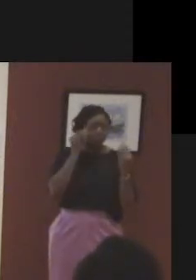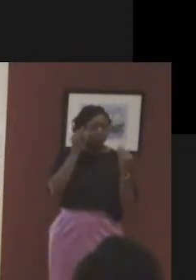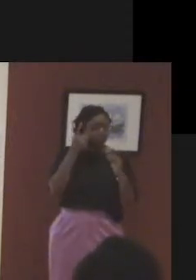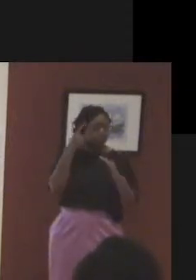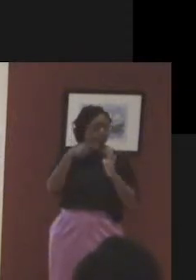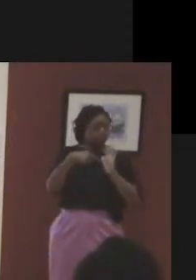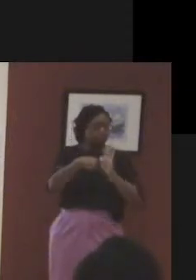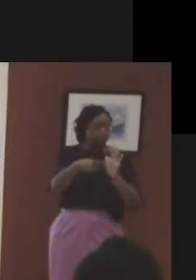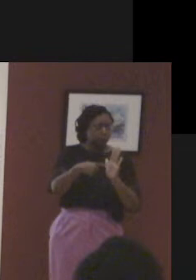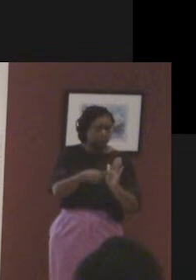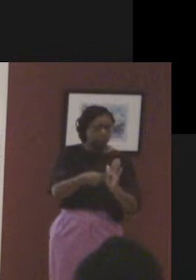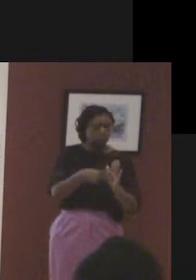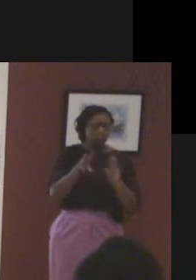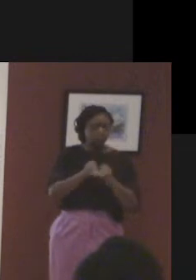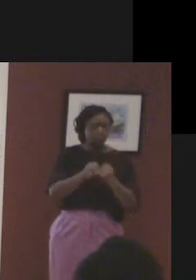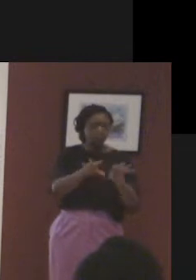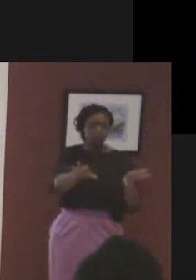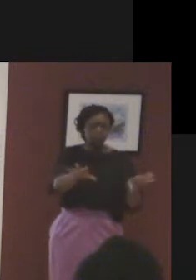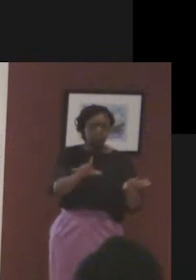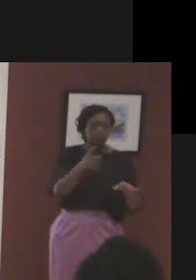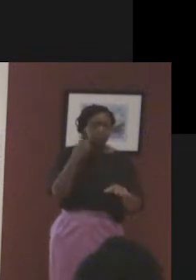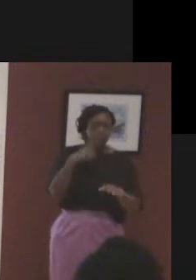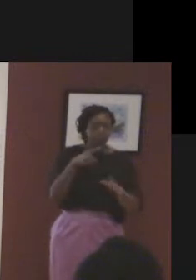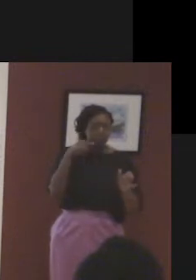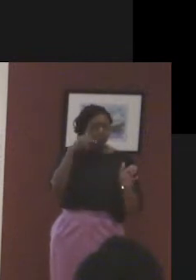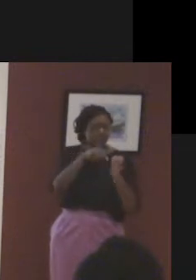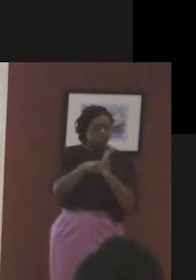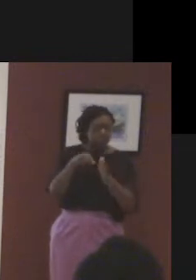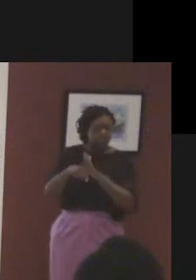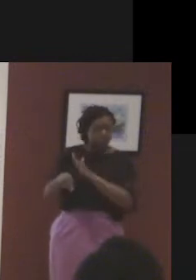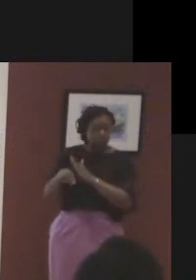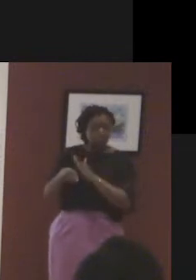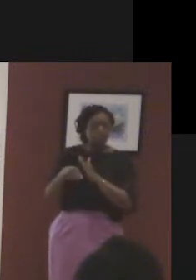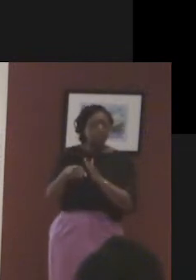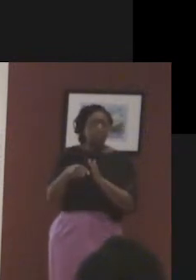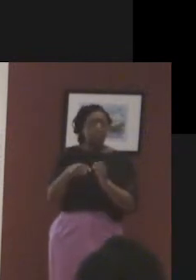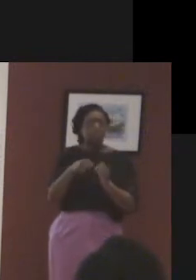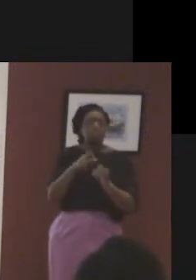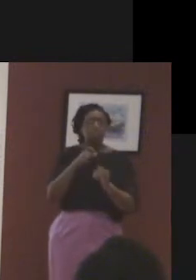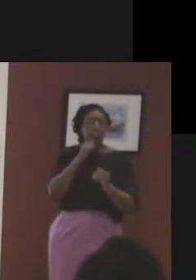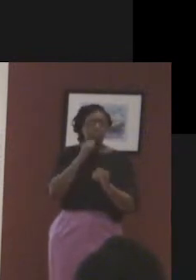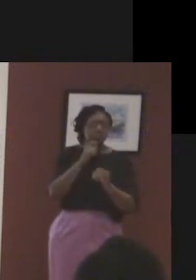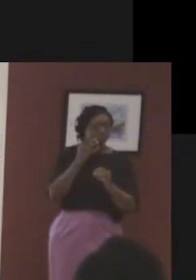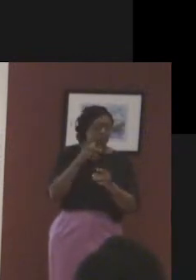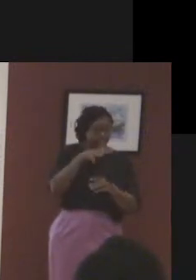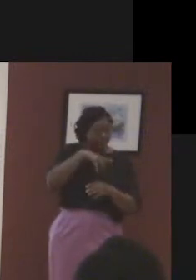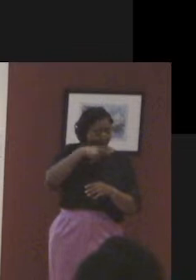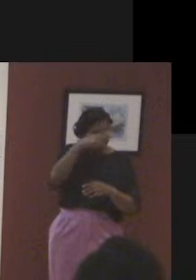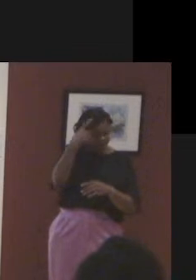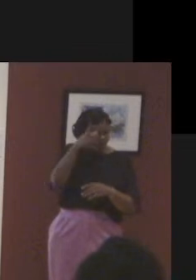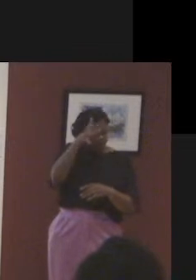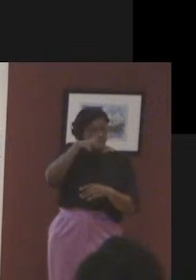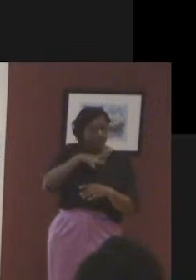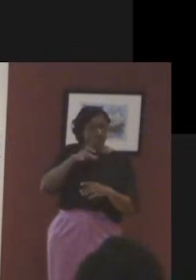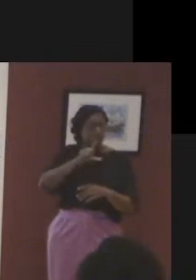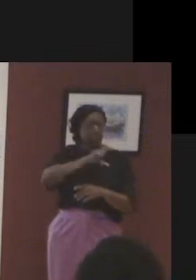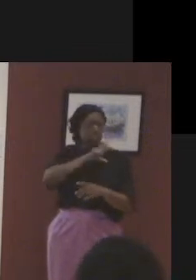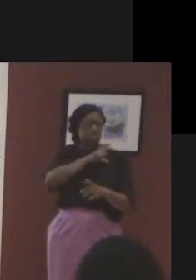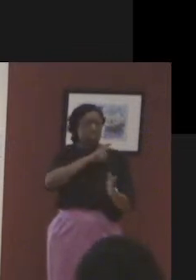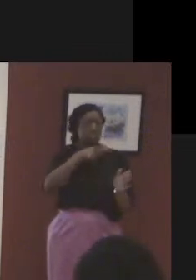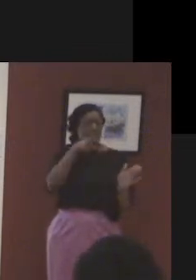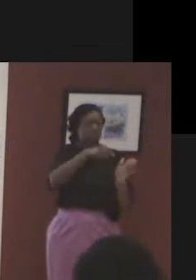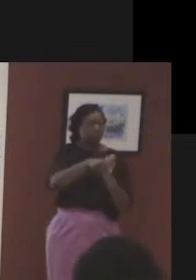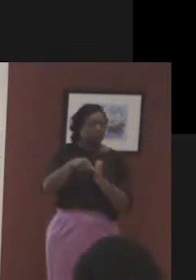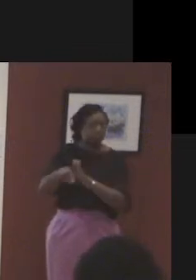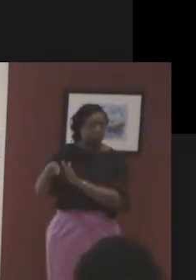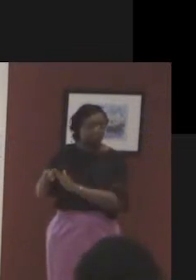example, the proliferation, right, of murder by unarmed Black men by the police that have become an intrinsic and disturbing part